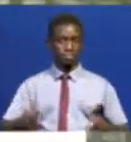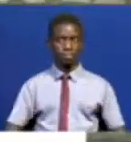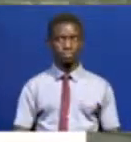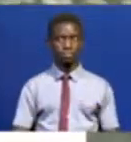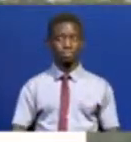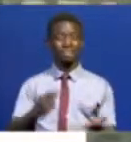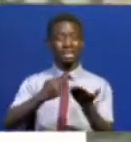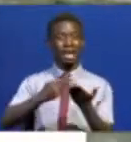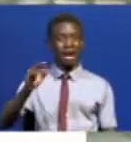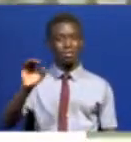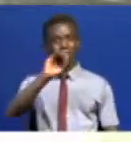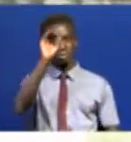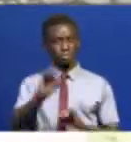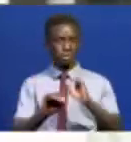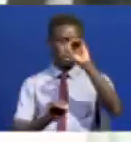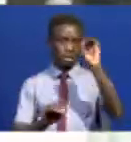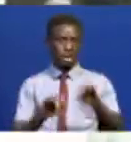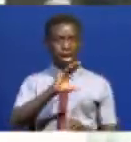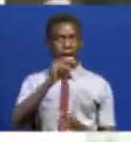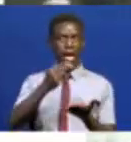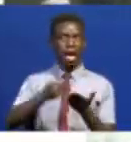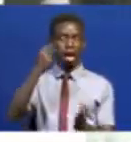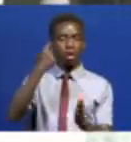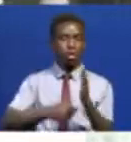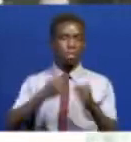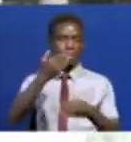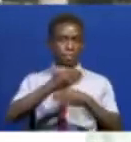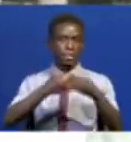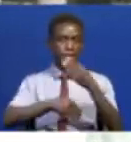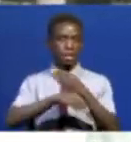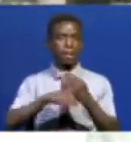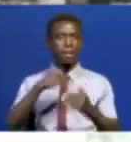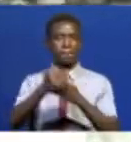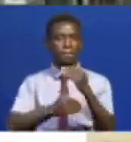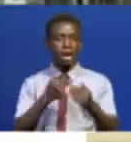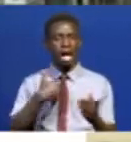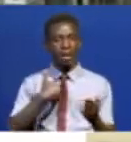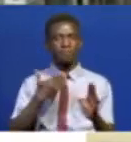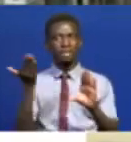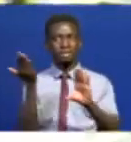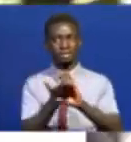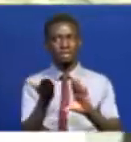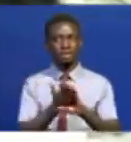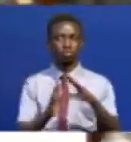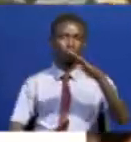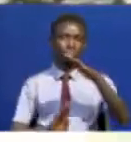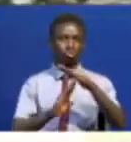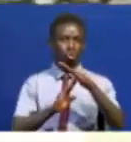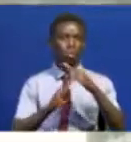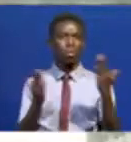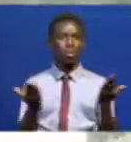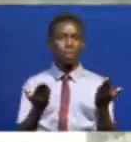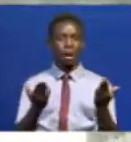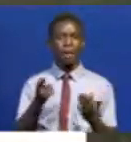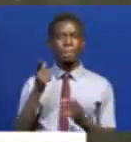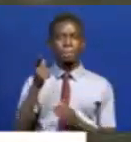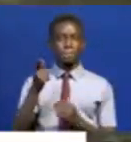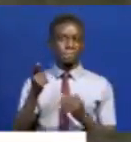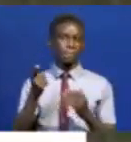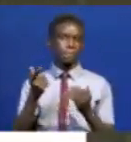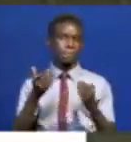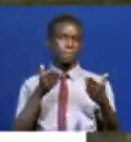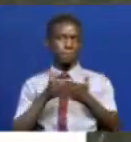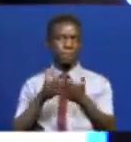High interest rates and high cost of building materials have been listed as the top barriers to accessing housing finance for low and middle